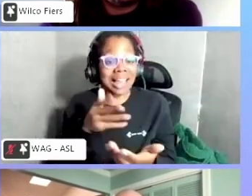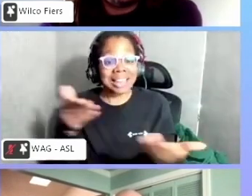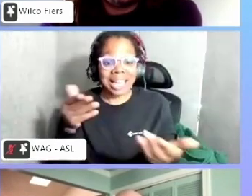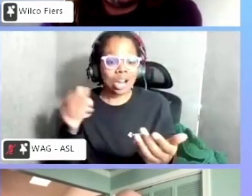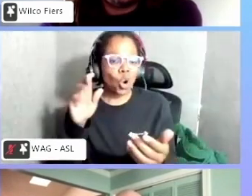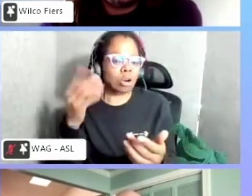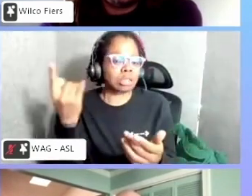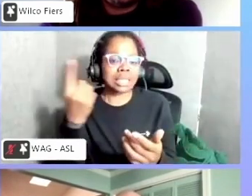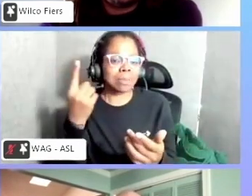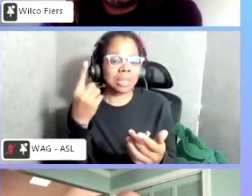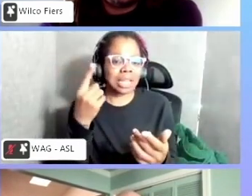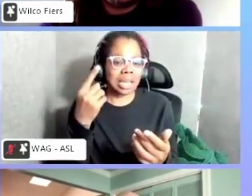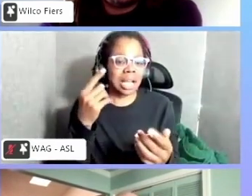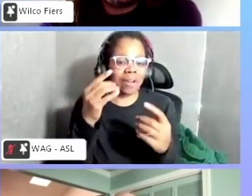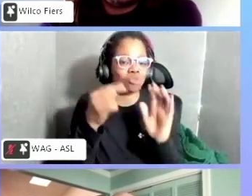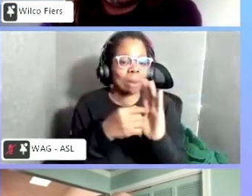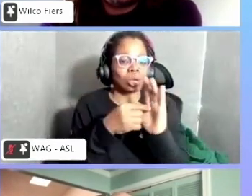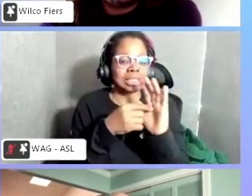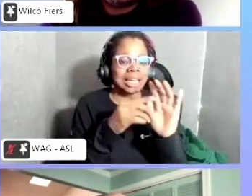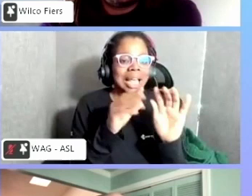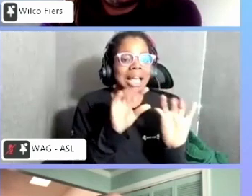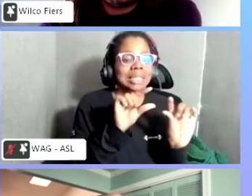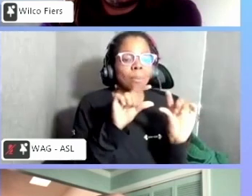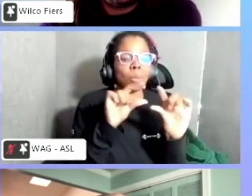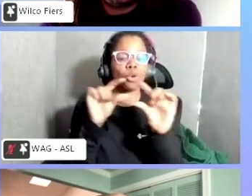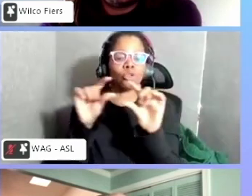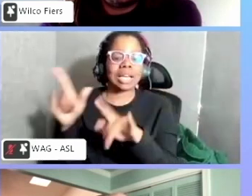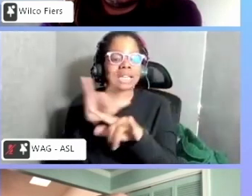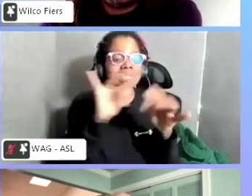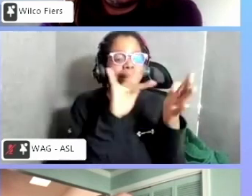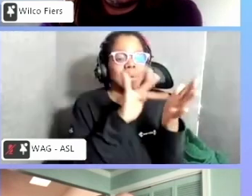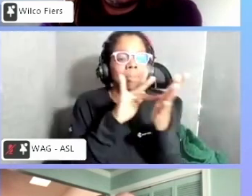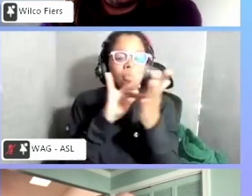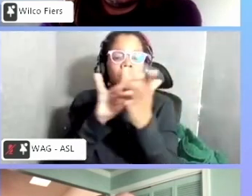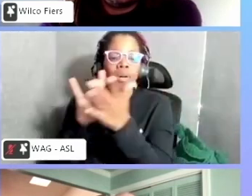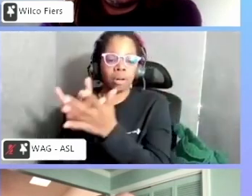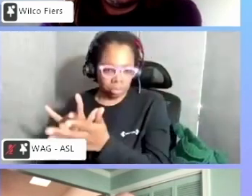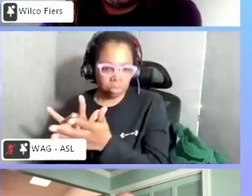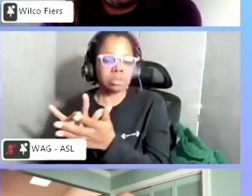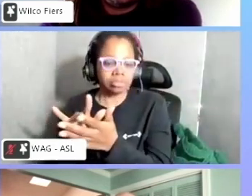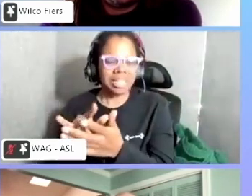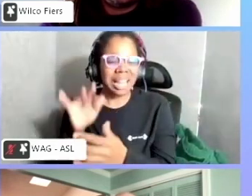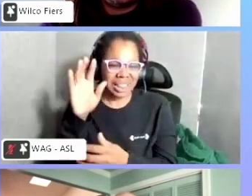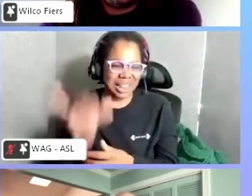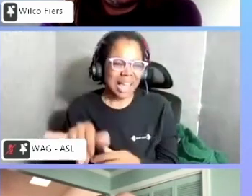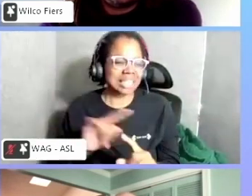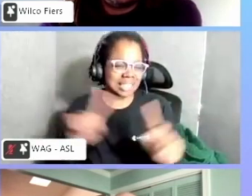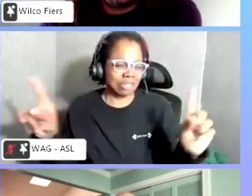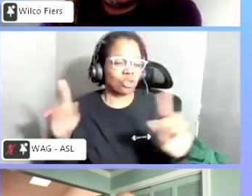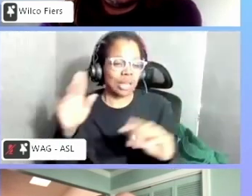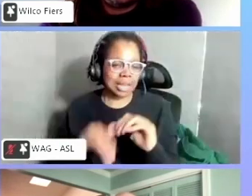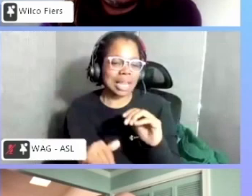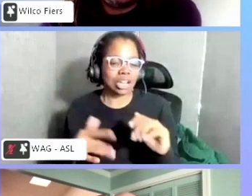representation of that thing is moving with the pointer. And so that is different from